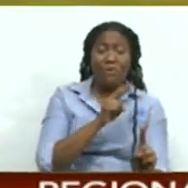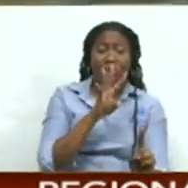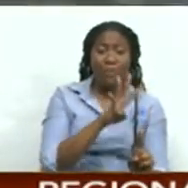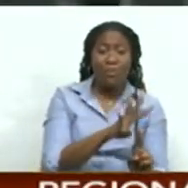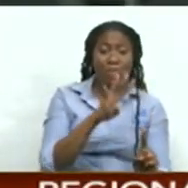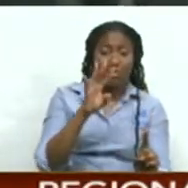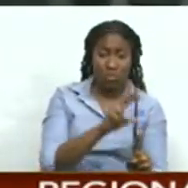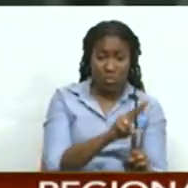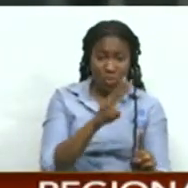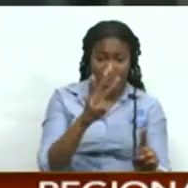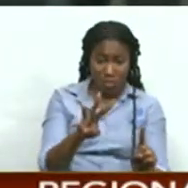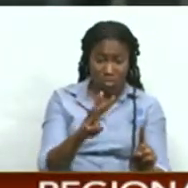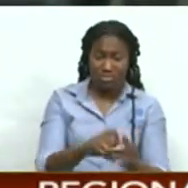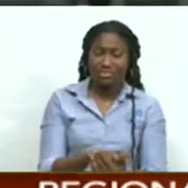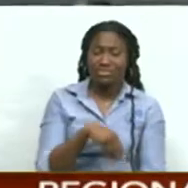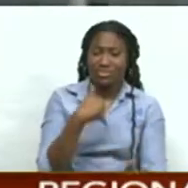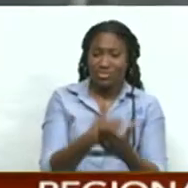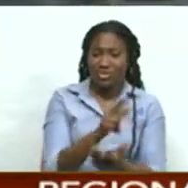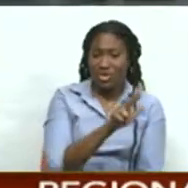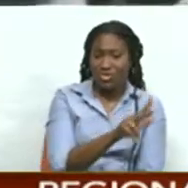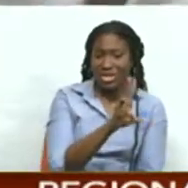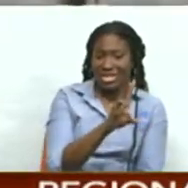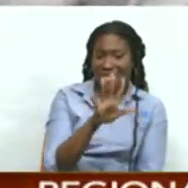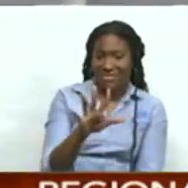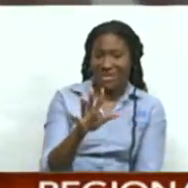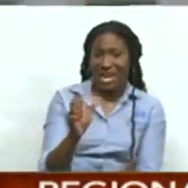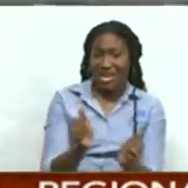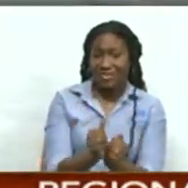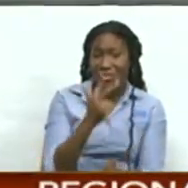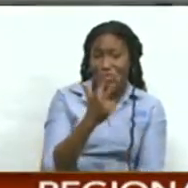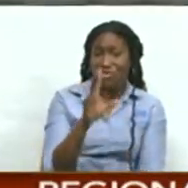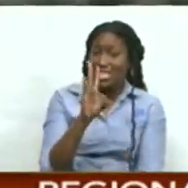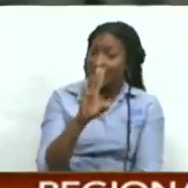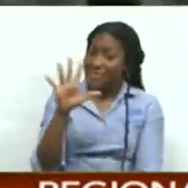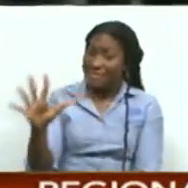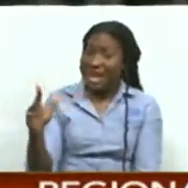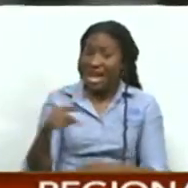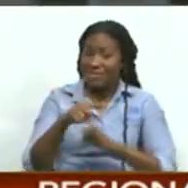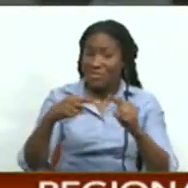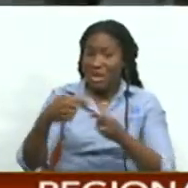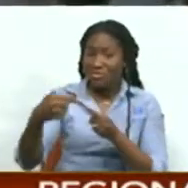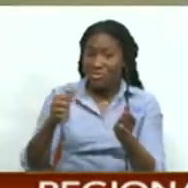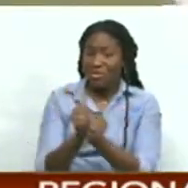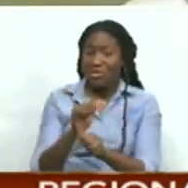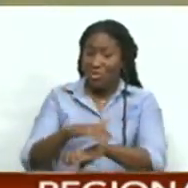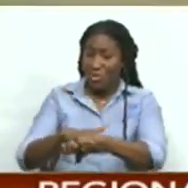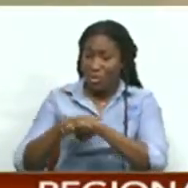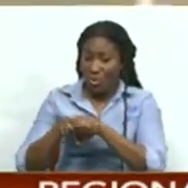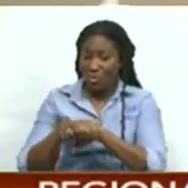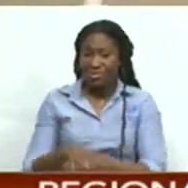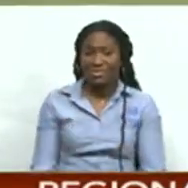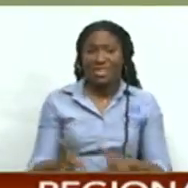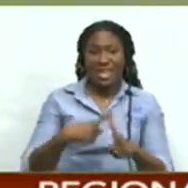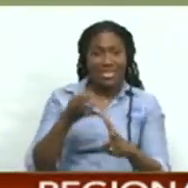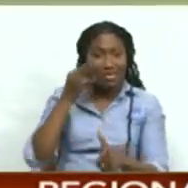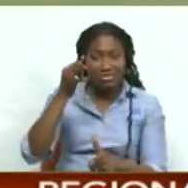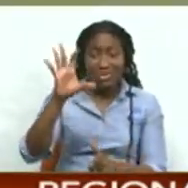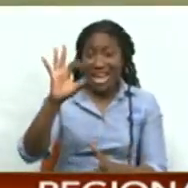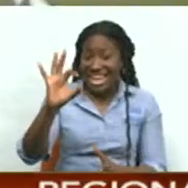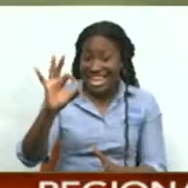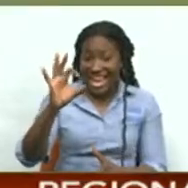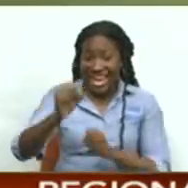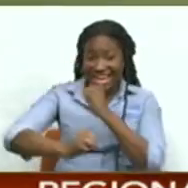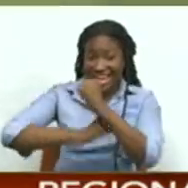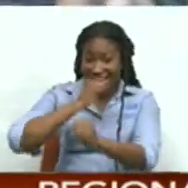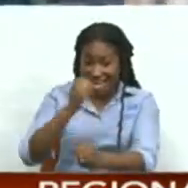of 365 with 375 against England in Antigua. It took 9 years for Matthew Hayden to surpass